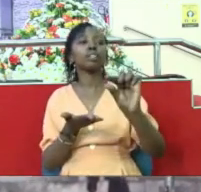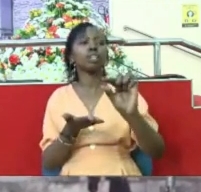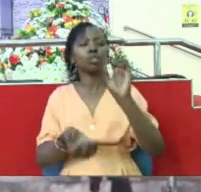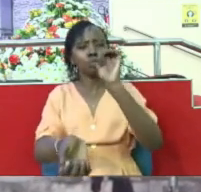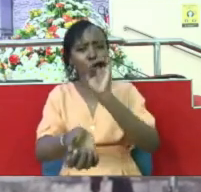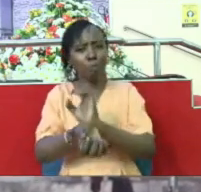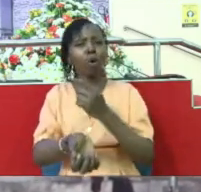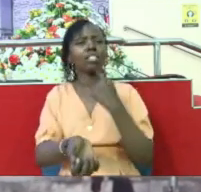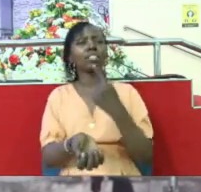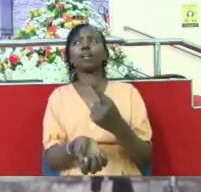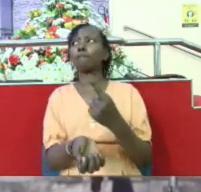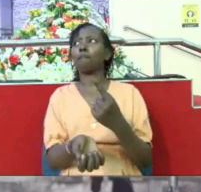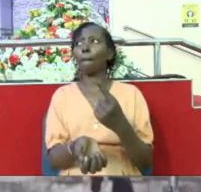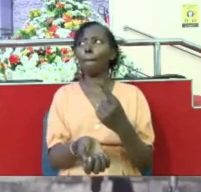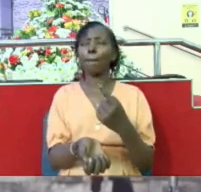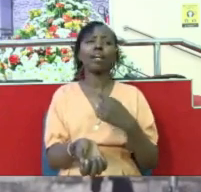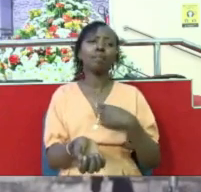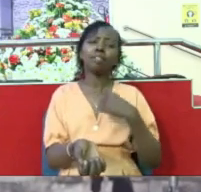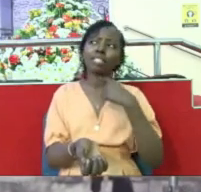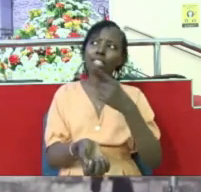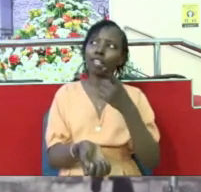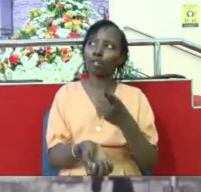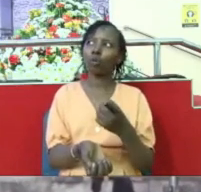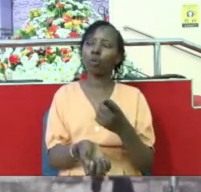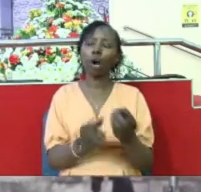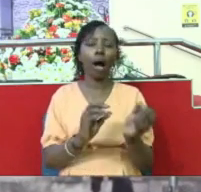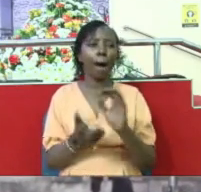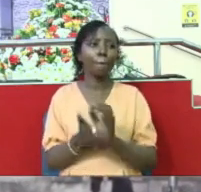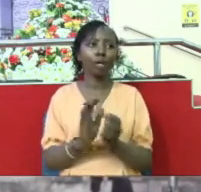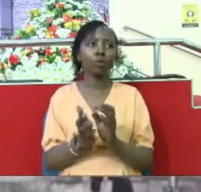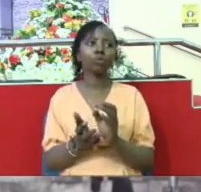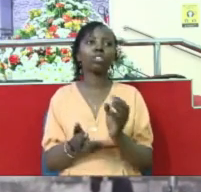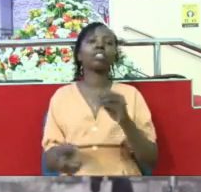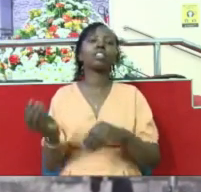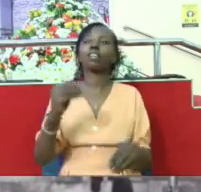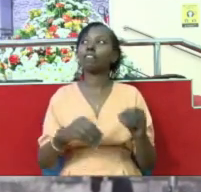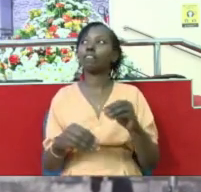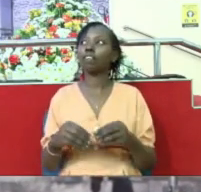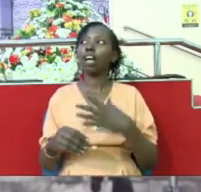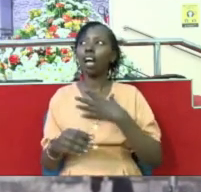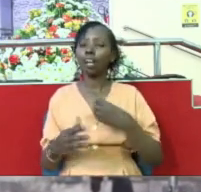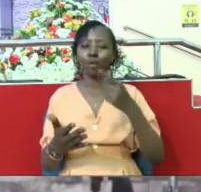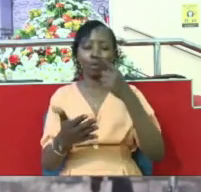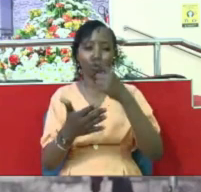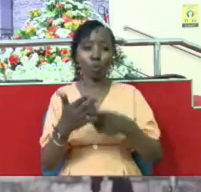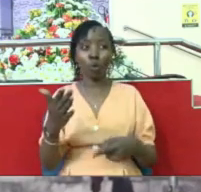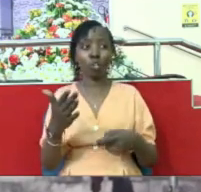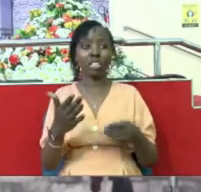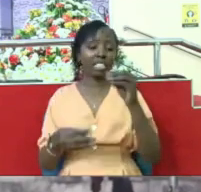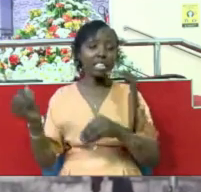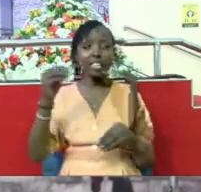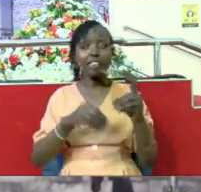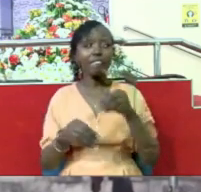anasema, let me tell you about giving ya kwa, kuhusu kutoa. And what actually giving looks like. Na kutoa